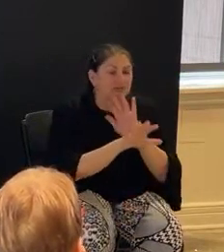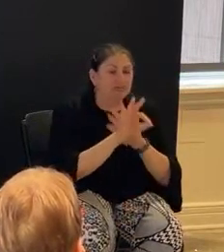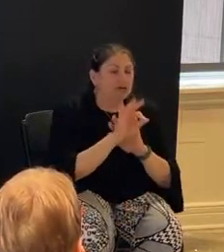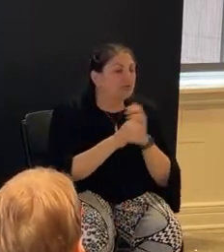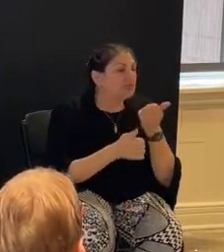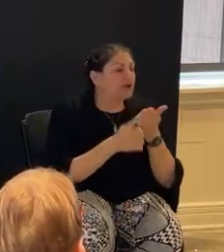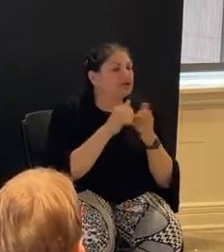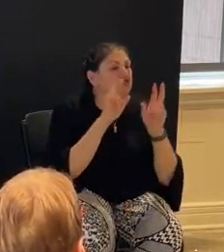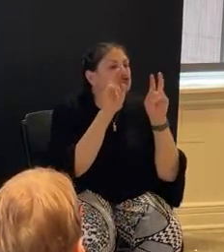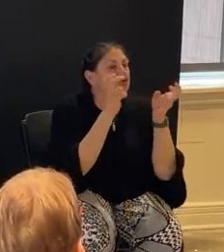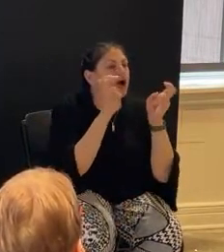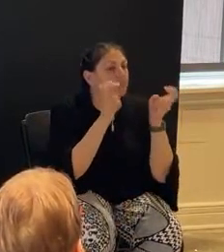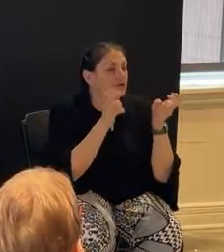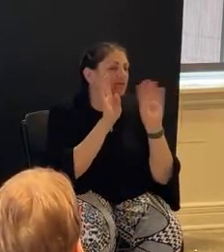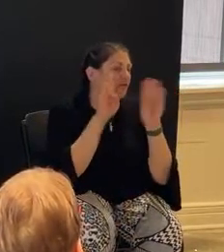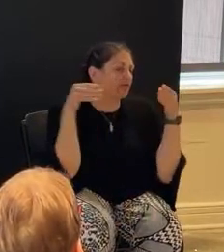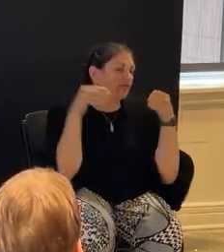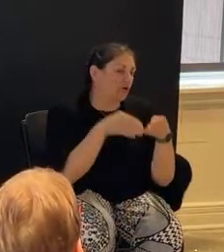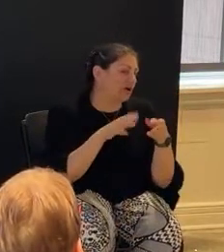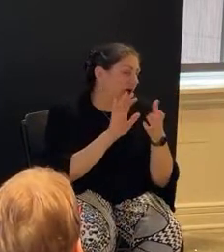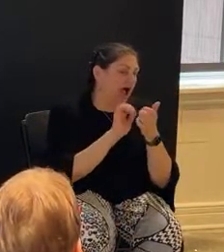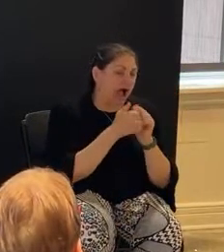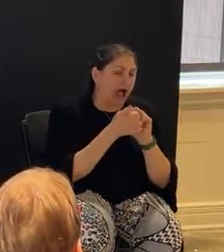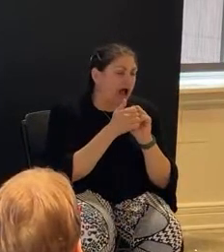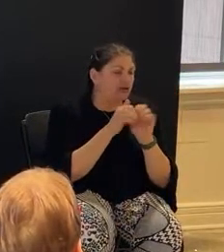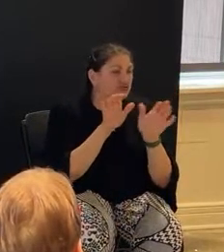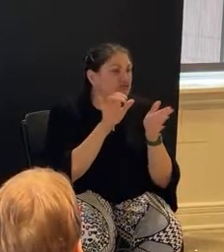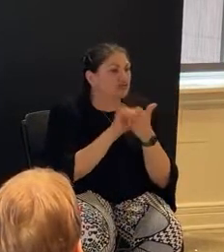I mean, focusing on one area.